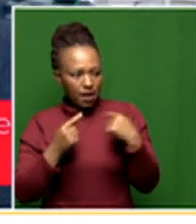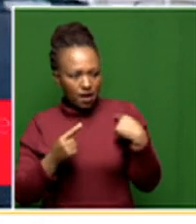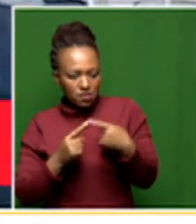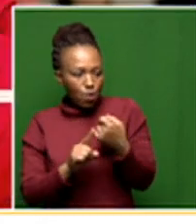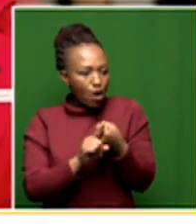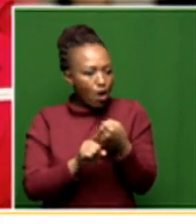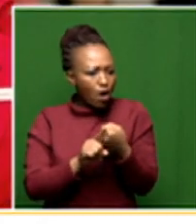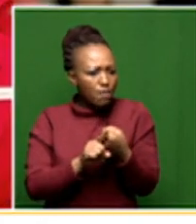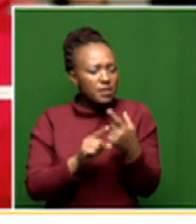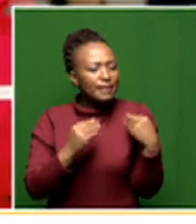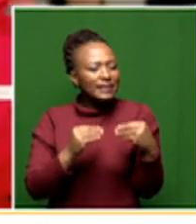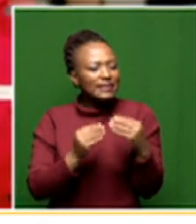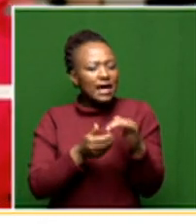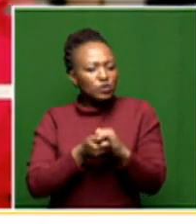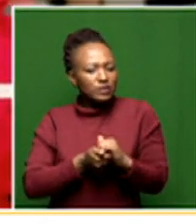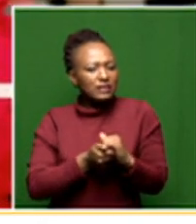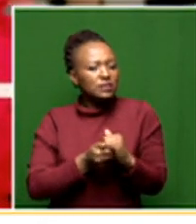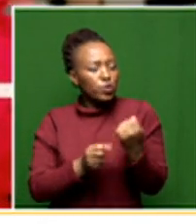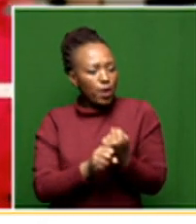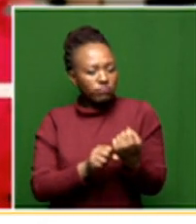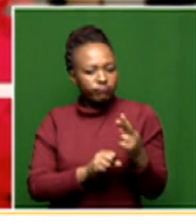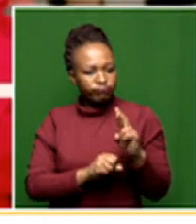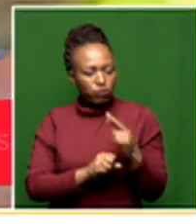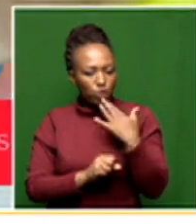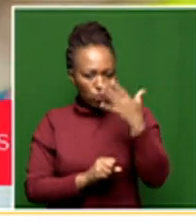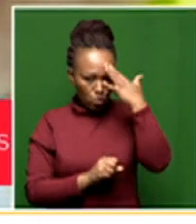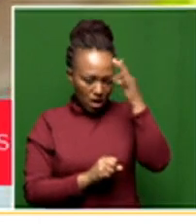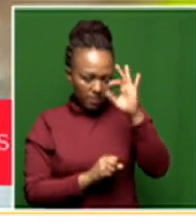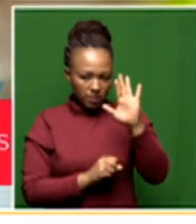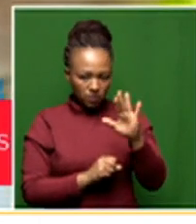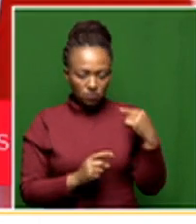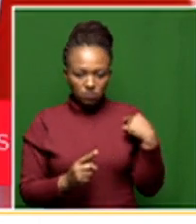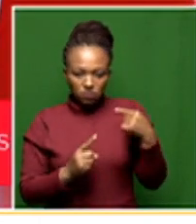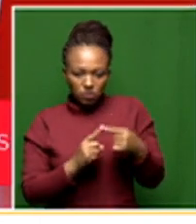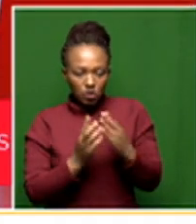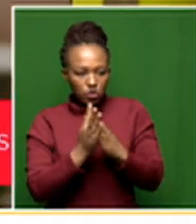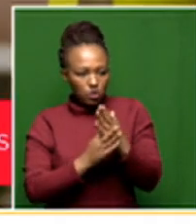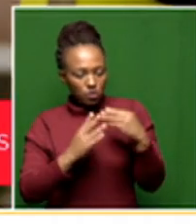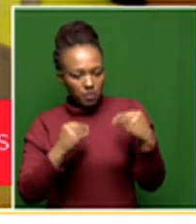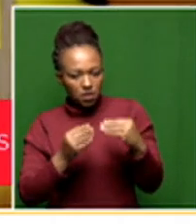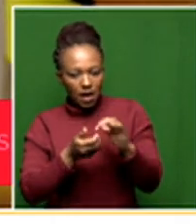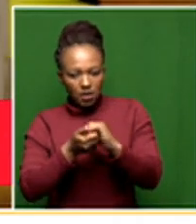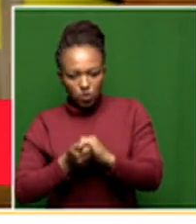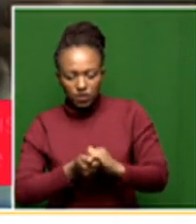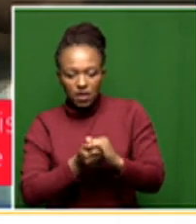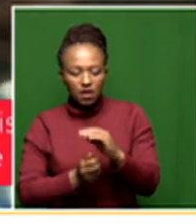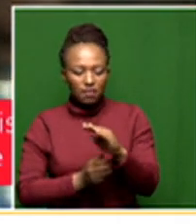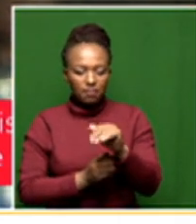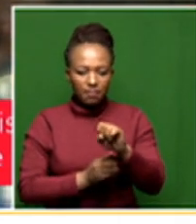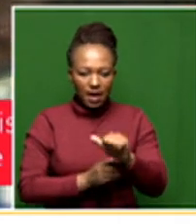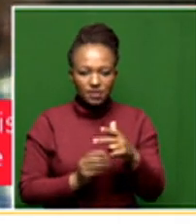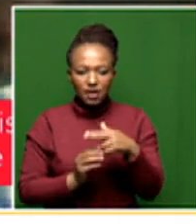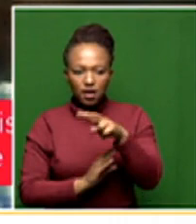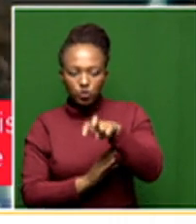lobbying alongside industry associations and working very closely with government through industries, through associations like BASA and